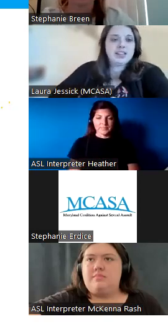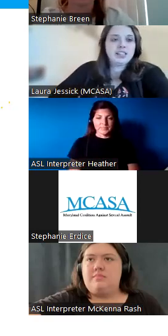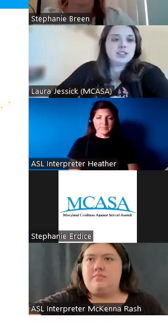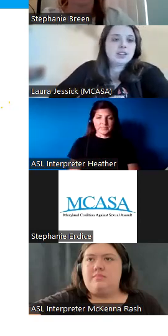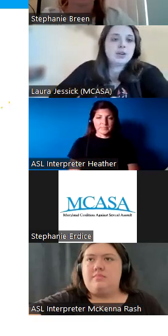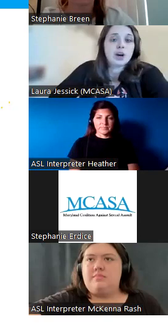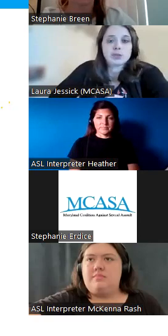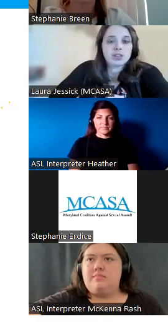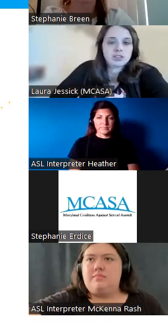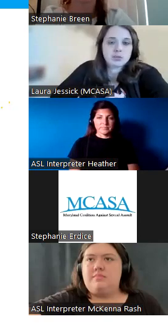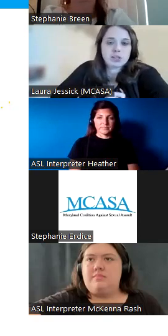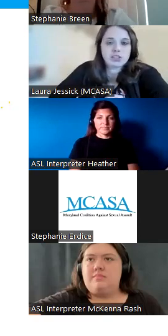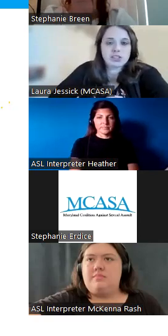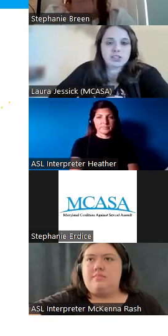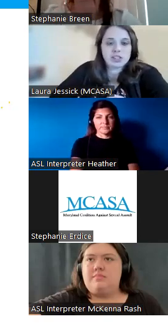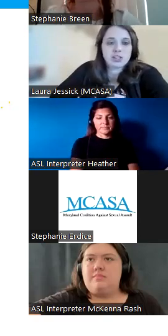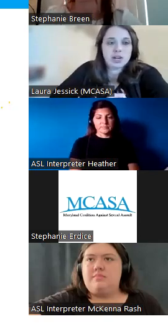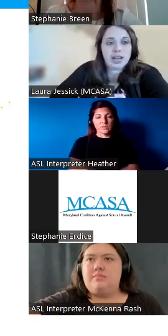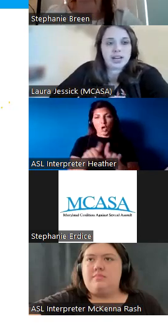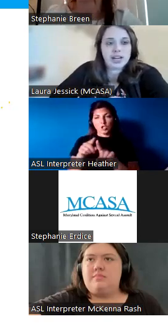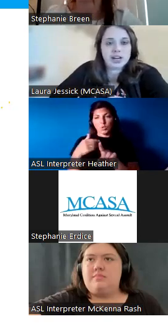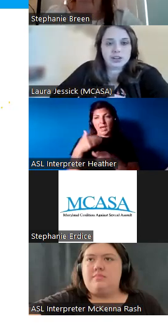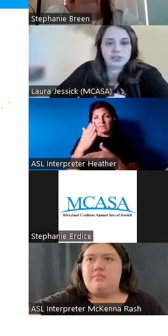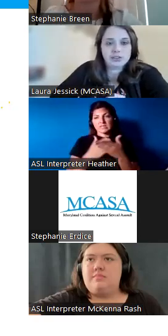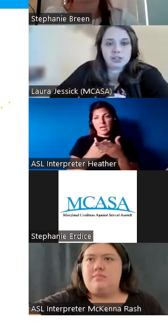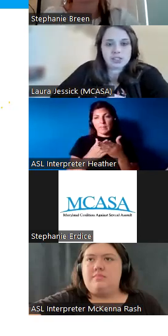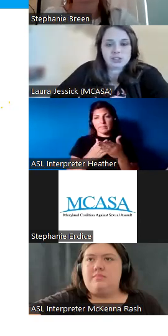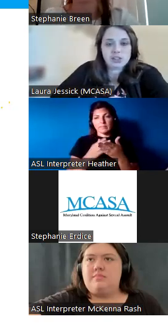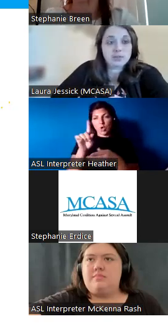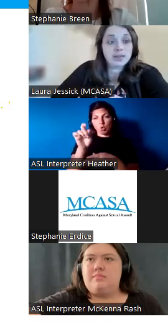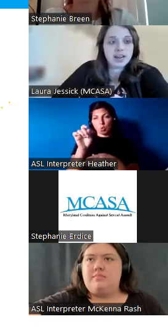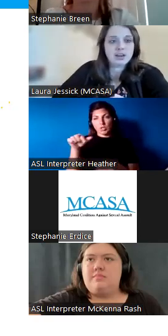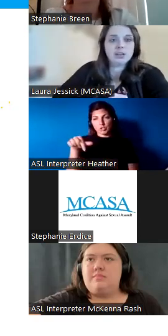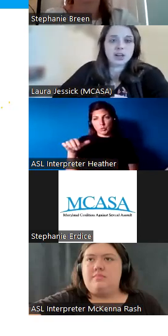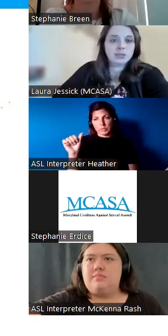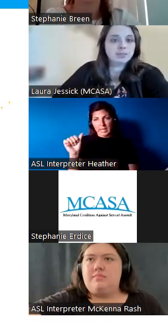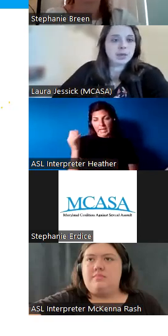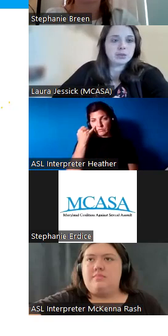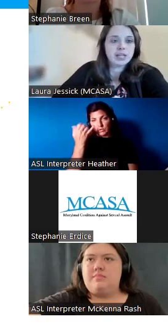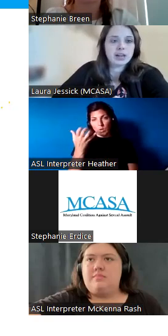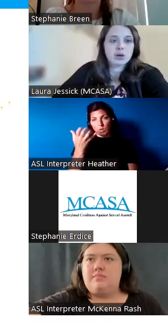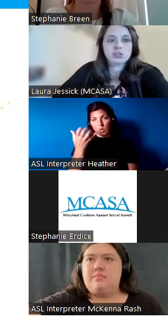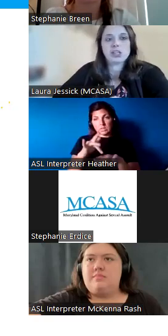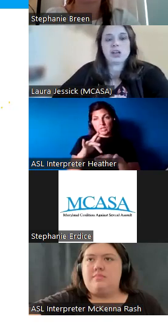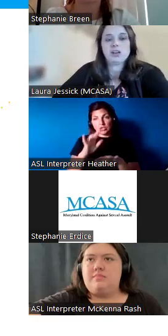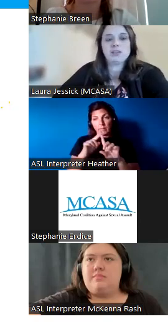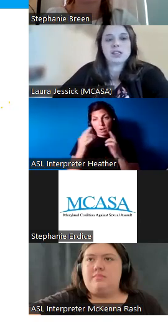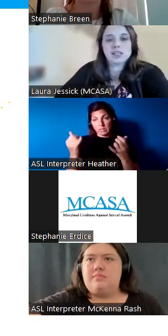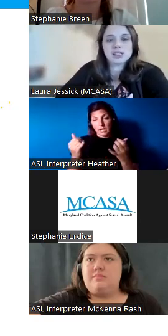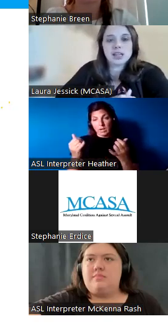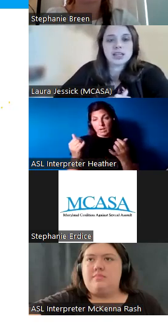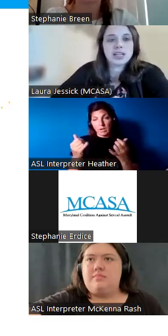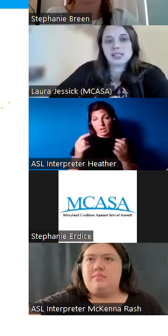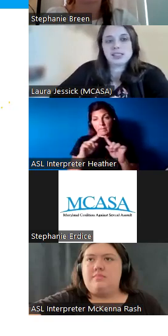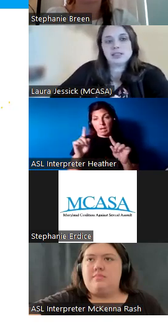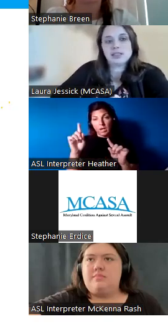Thanks, Stephanie. So there's also some questions in the Q&A. I don't know if you want to touch on them now, but we had a question of,